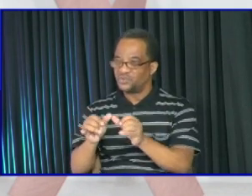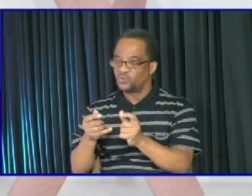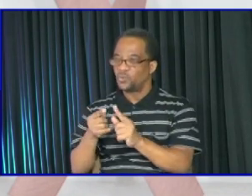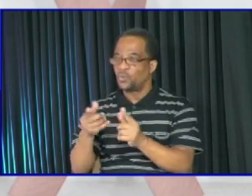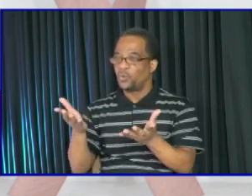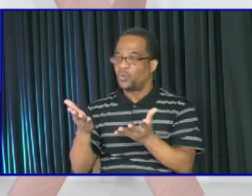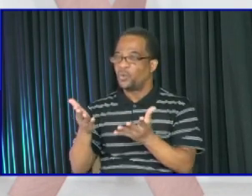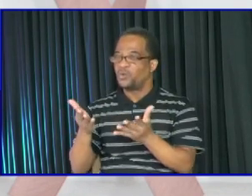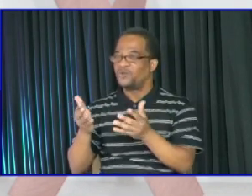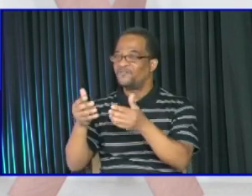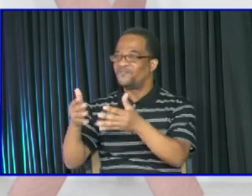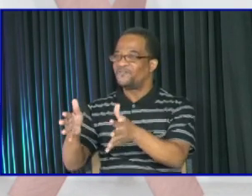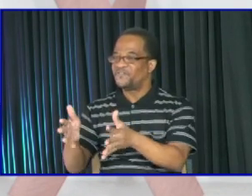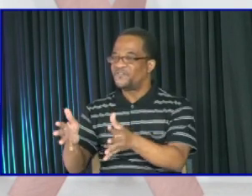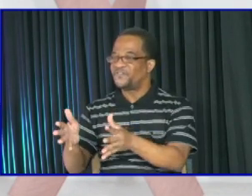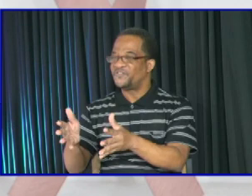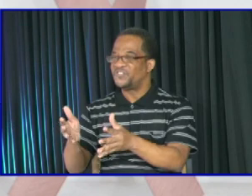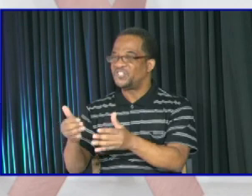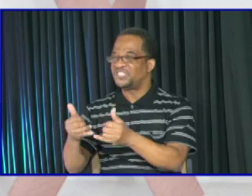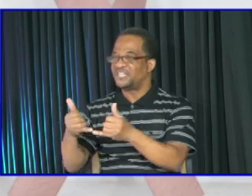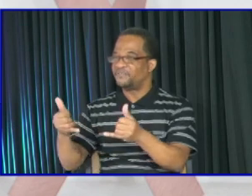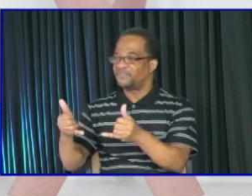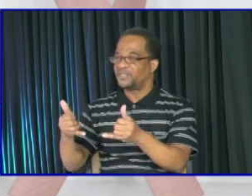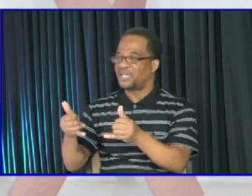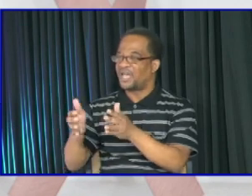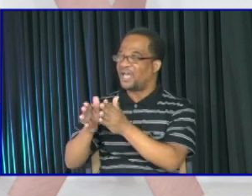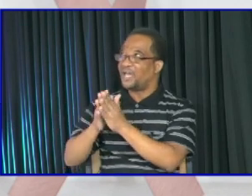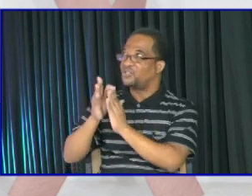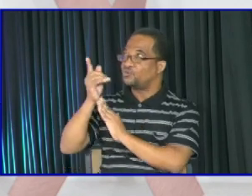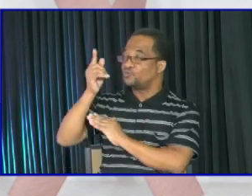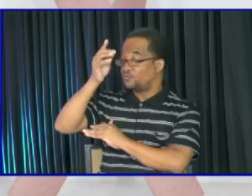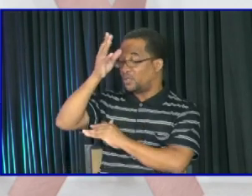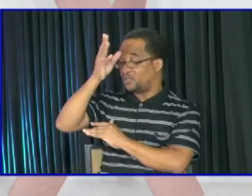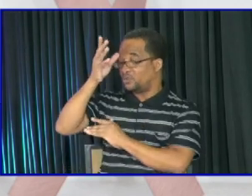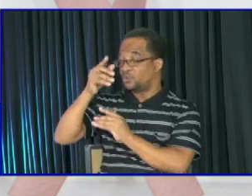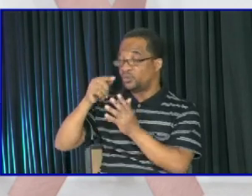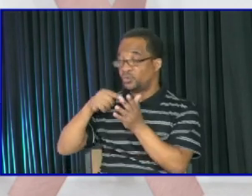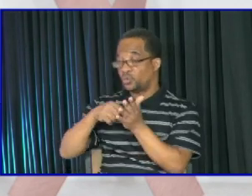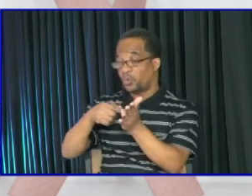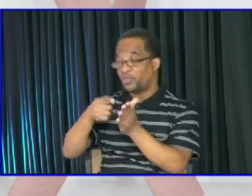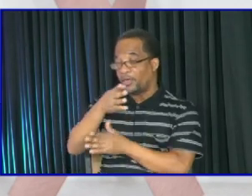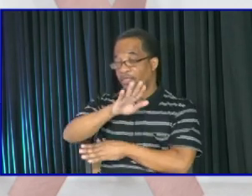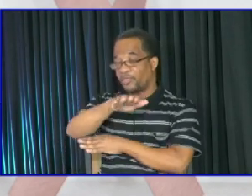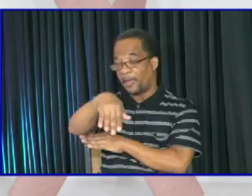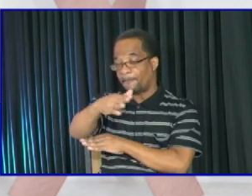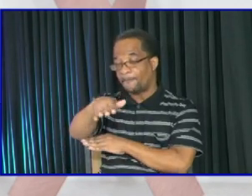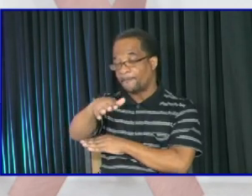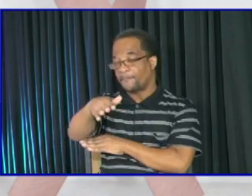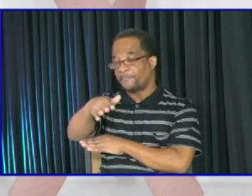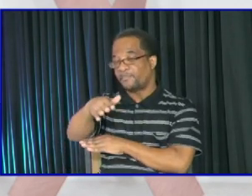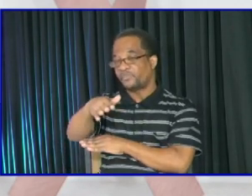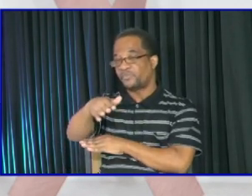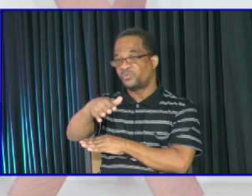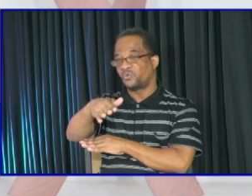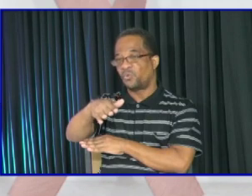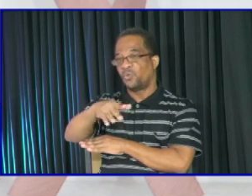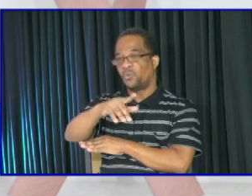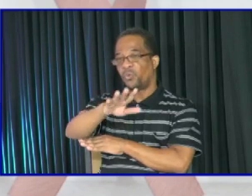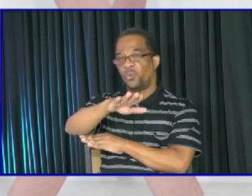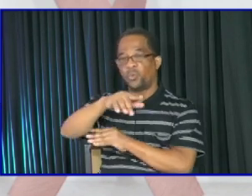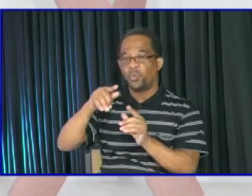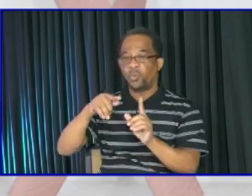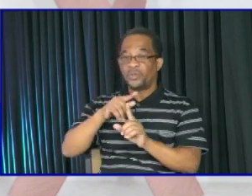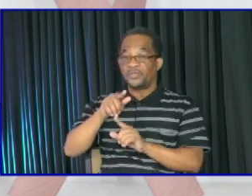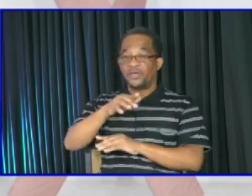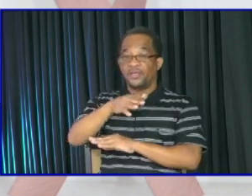line, show them the end picture, Almighty Father. Show them that when they give you